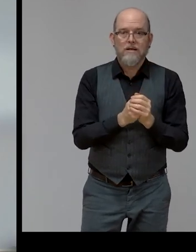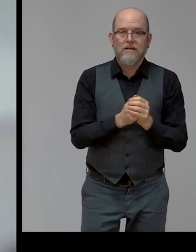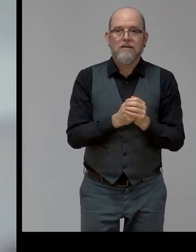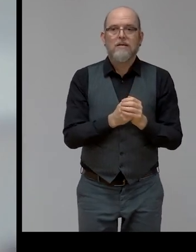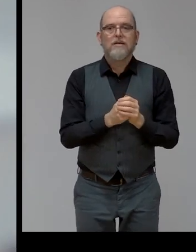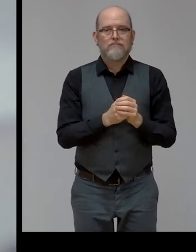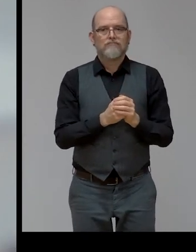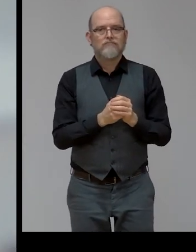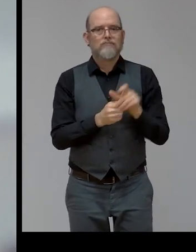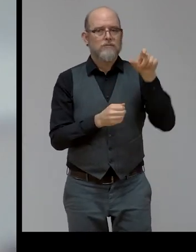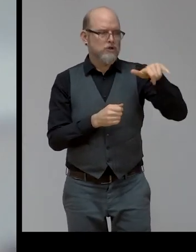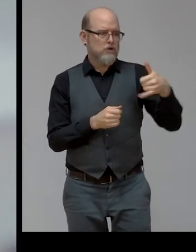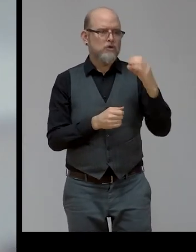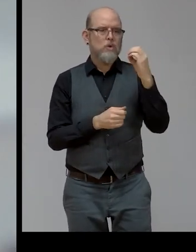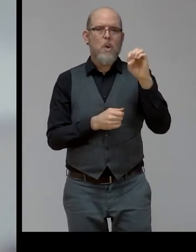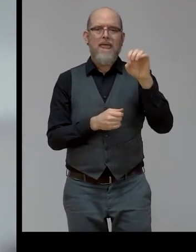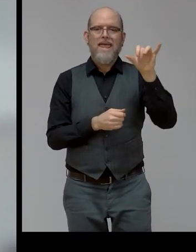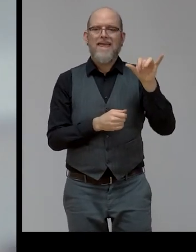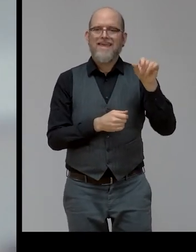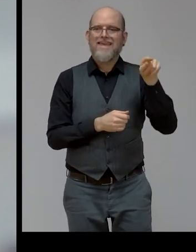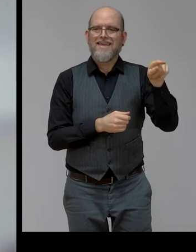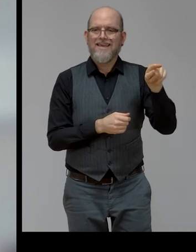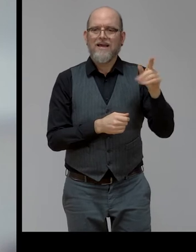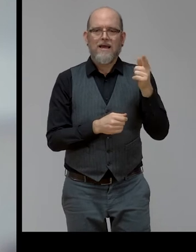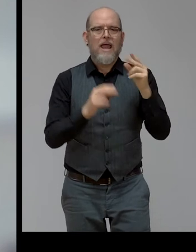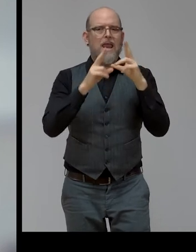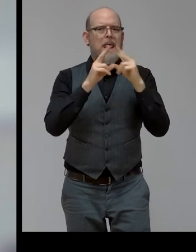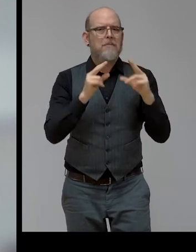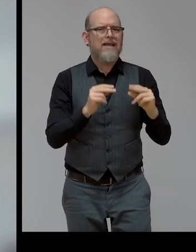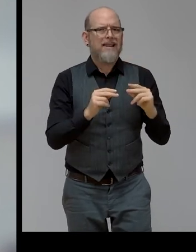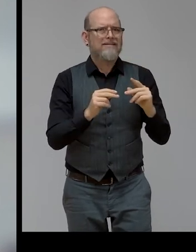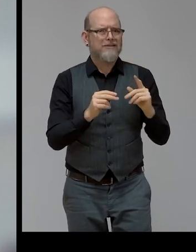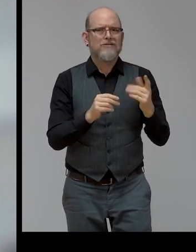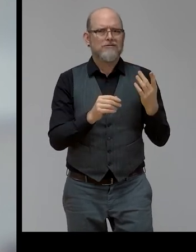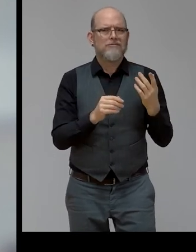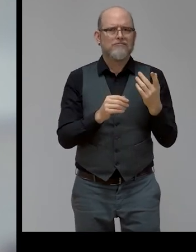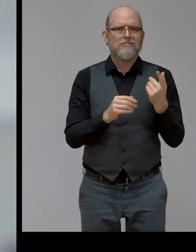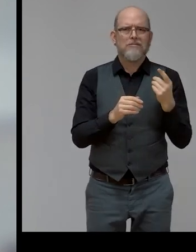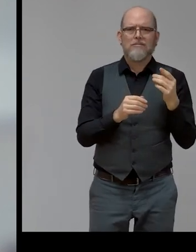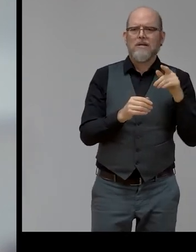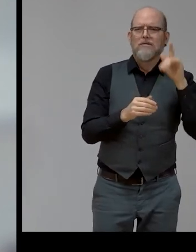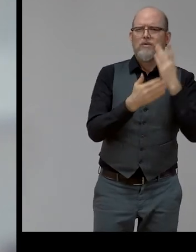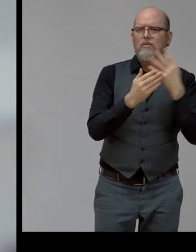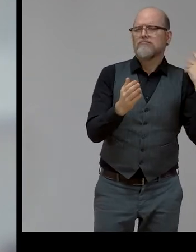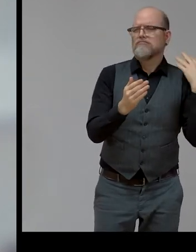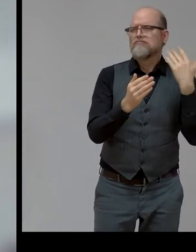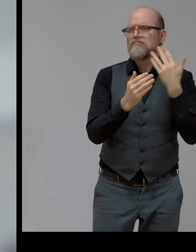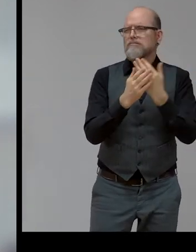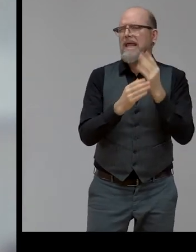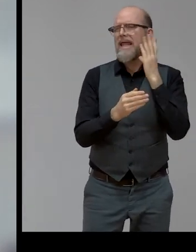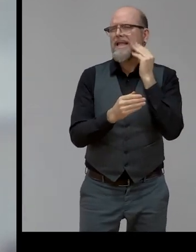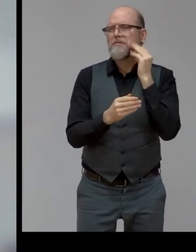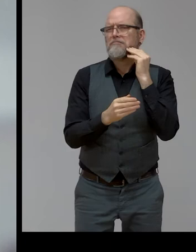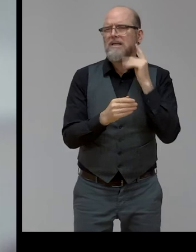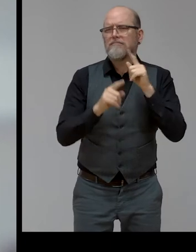Lebanese-British national who has over 15 years of experience working in the private sector with organizations such as the